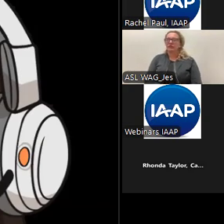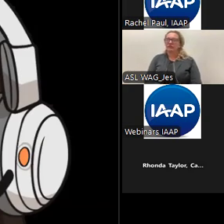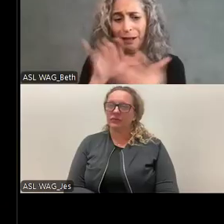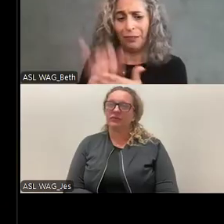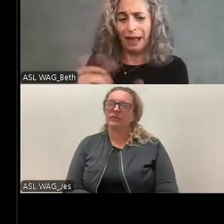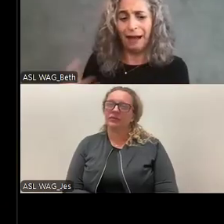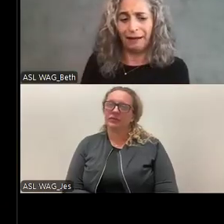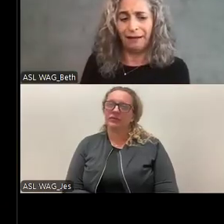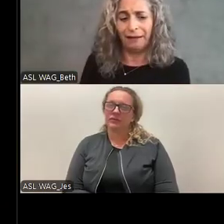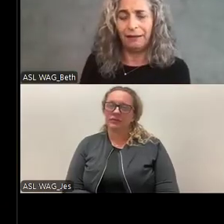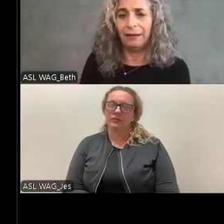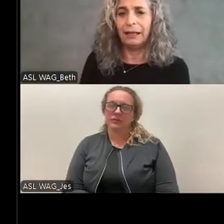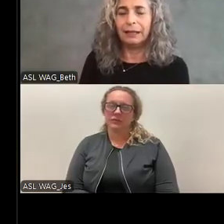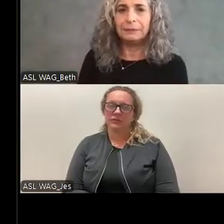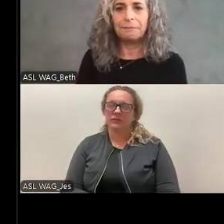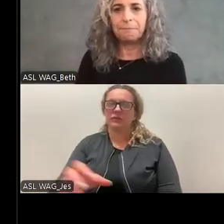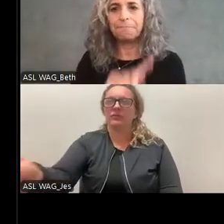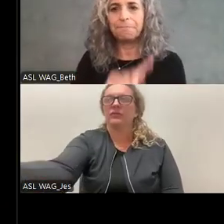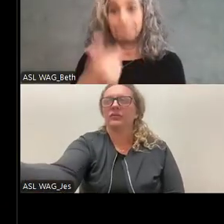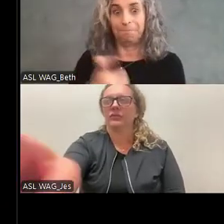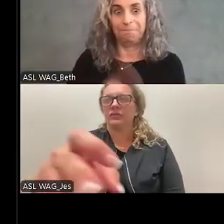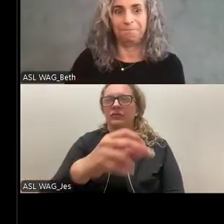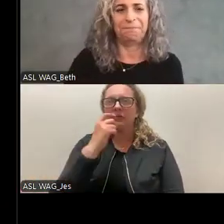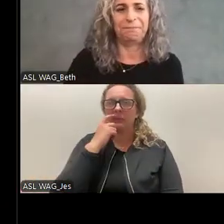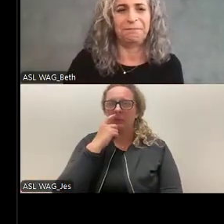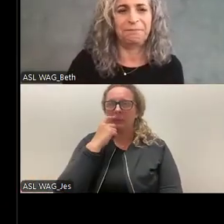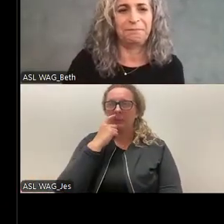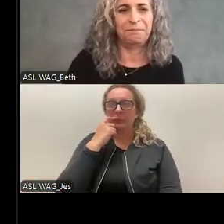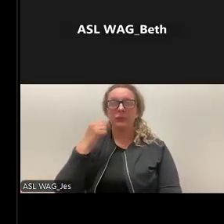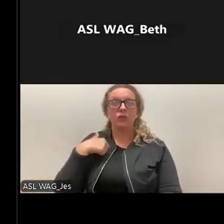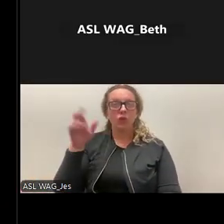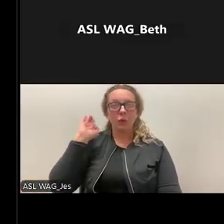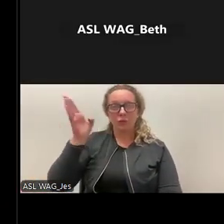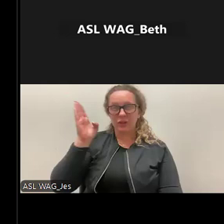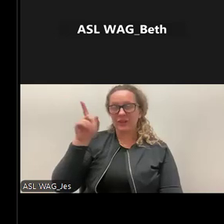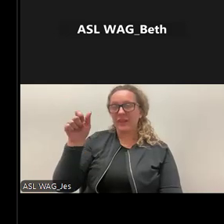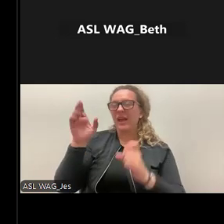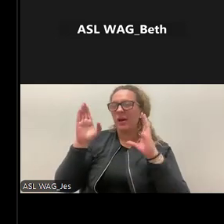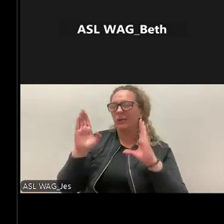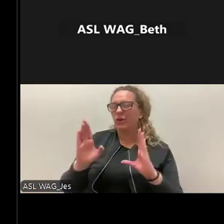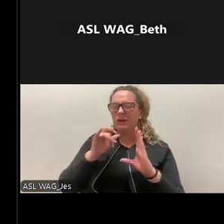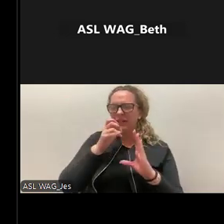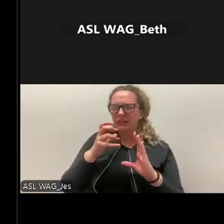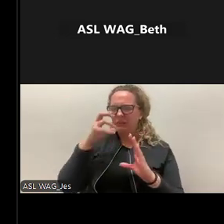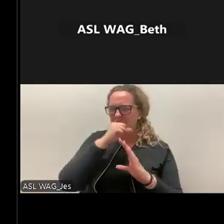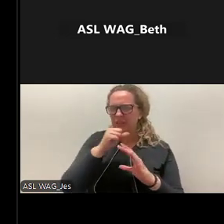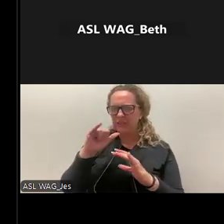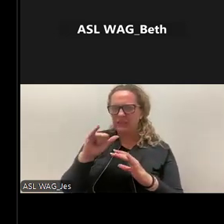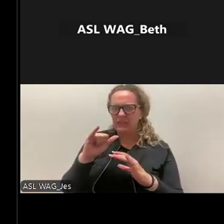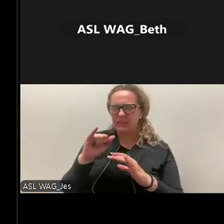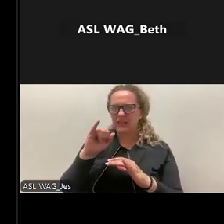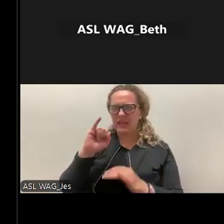let's see, a question going back to your presentation. The person didn't quite get, I think, an eye